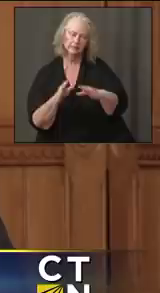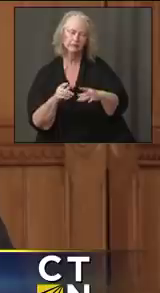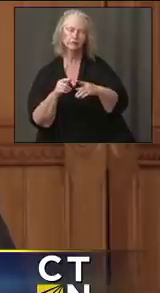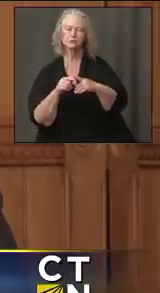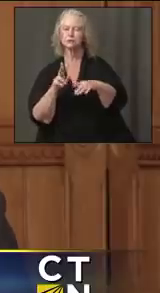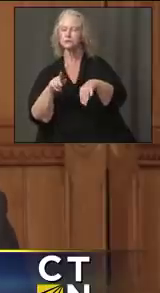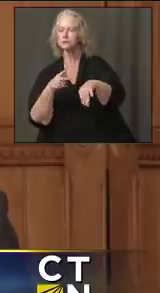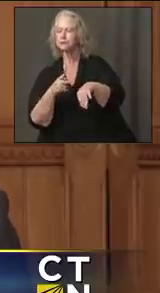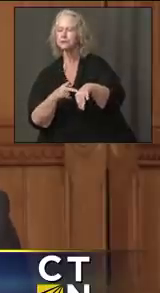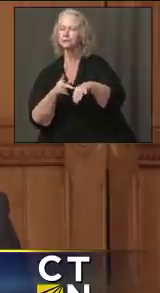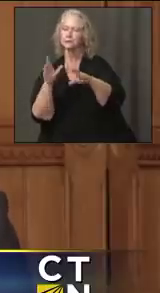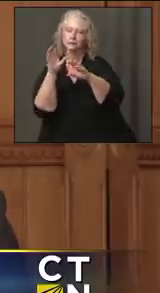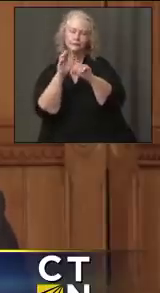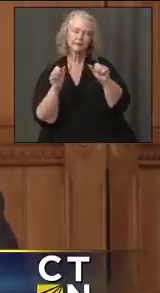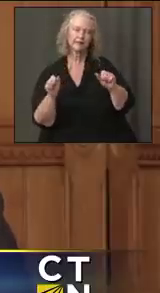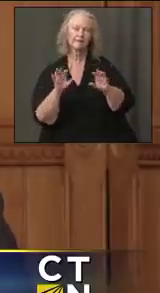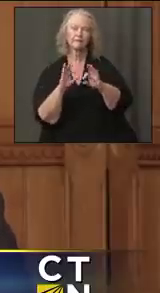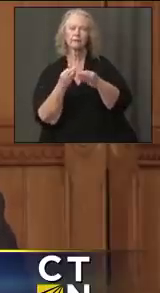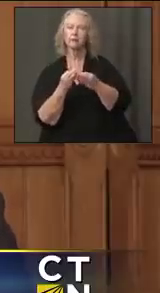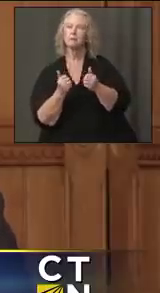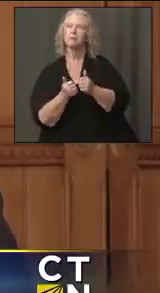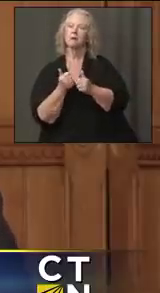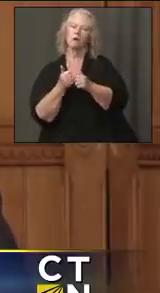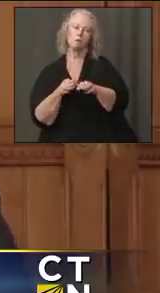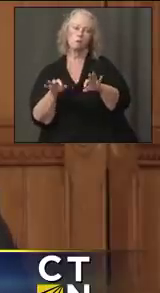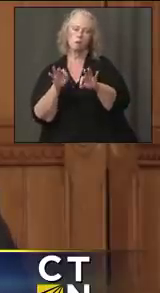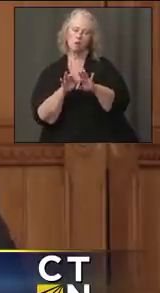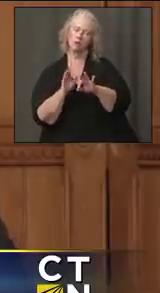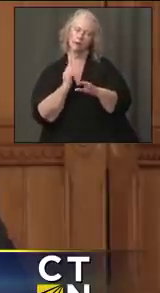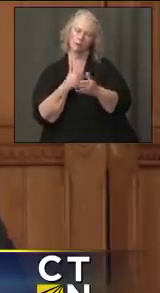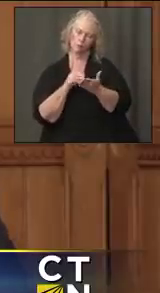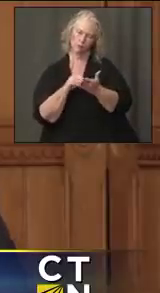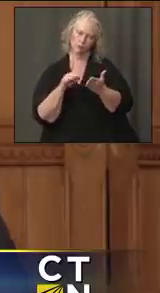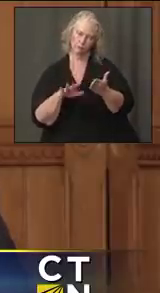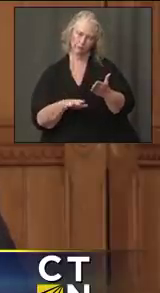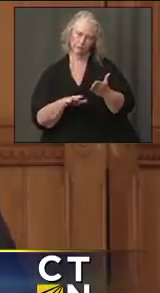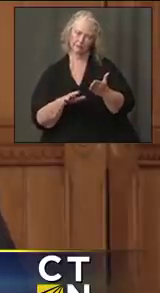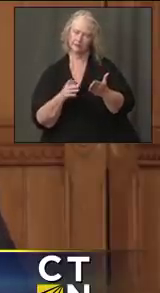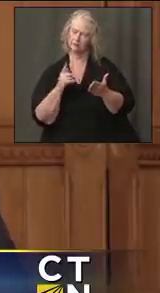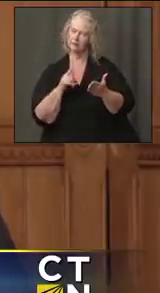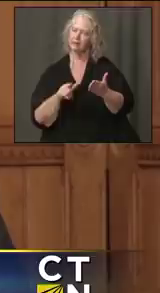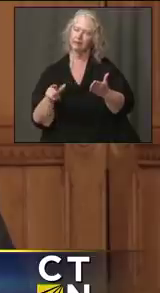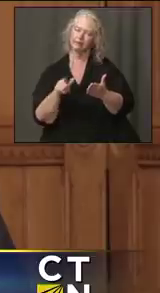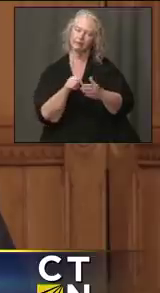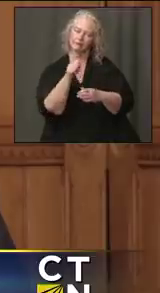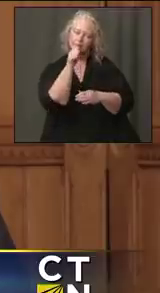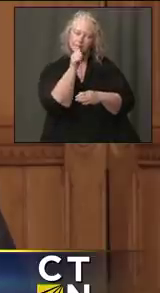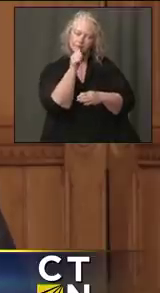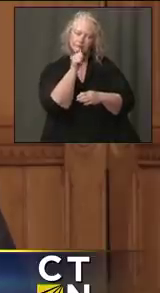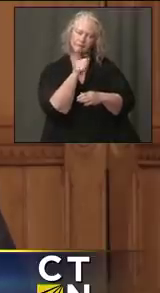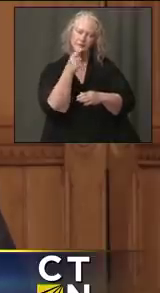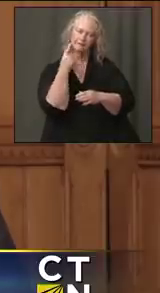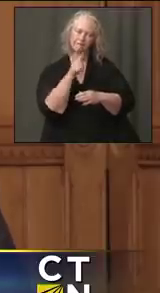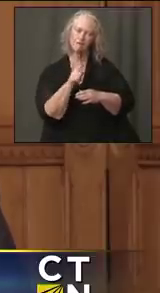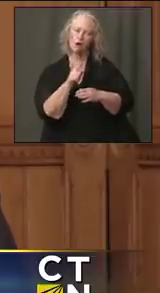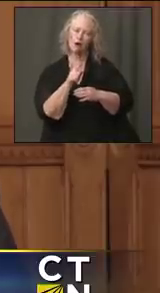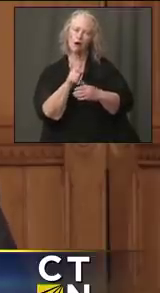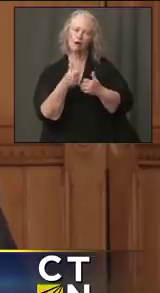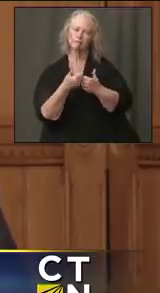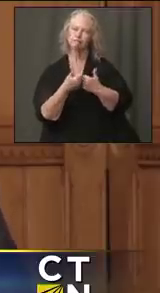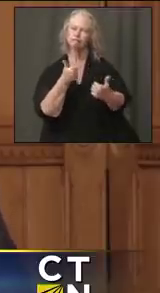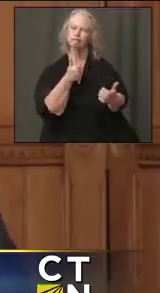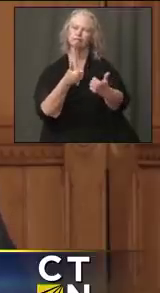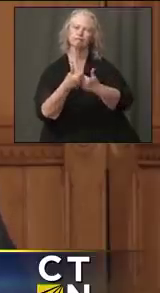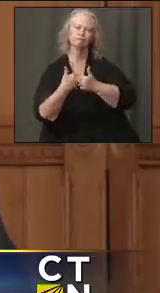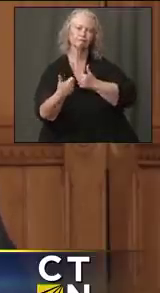superintendents, families, and most importantly, the students of Connecticut for their work with remote learning these last 3 months. I